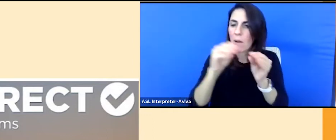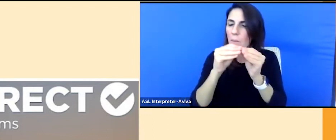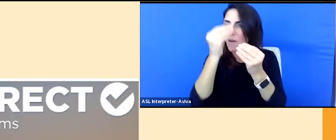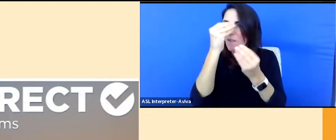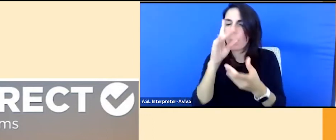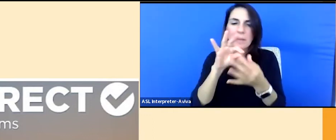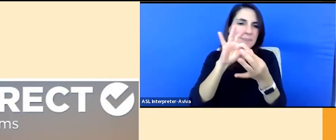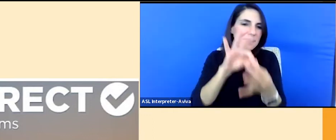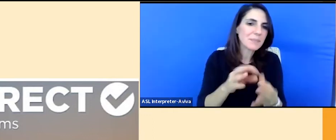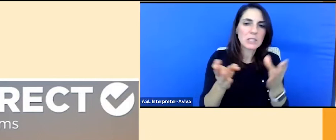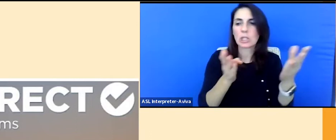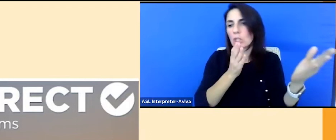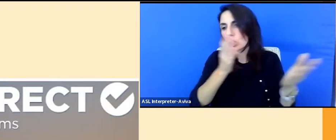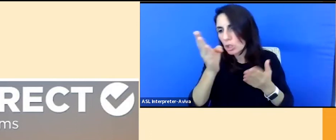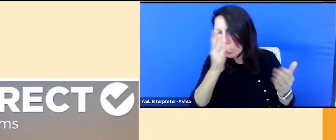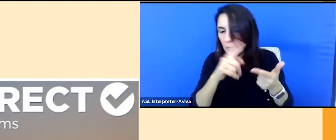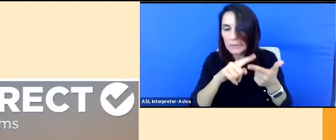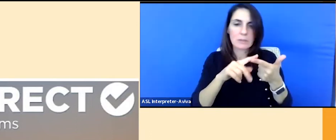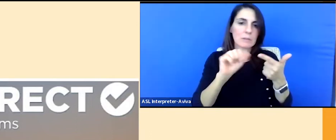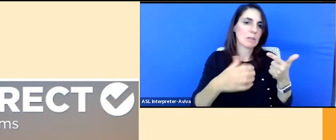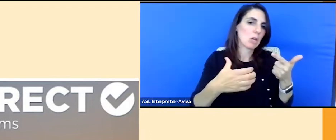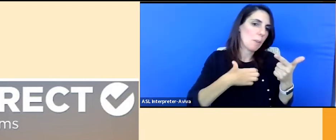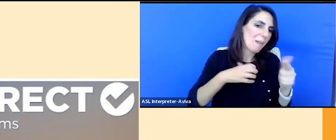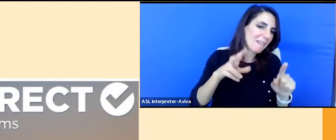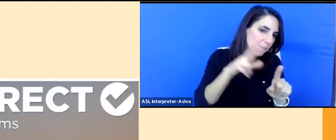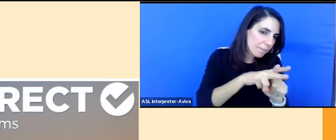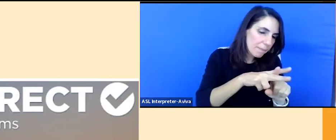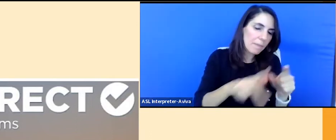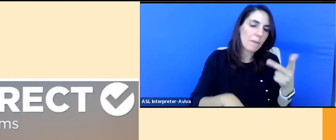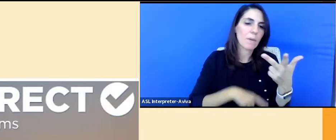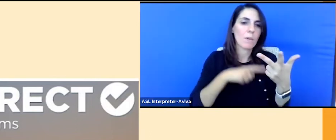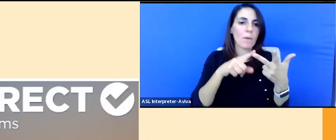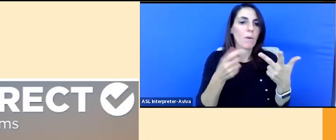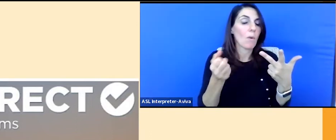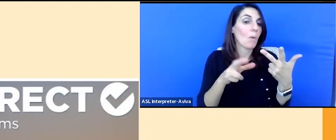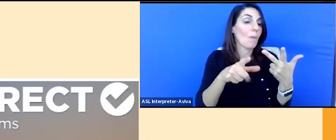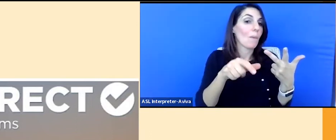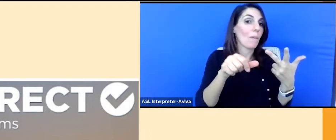services, making complaints, or to report